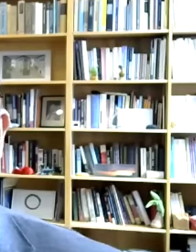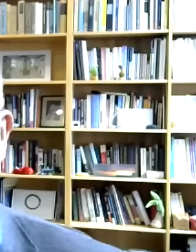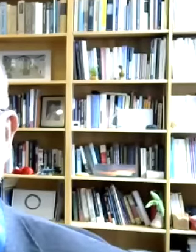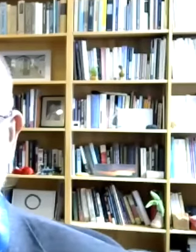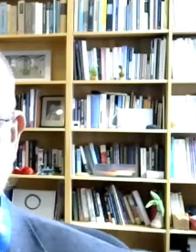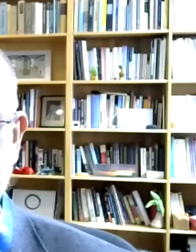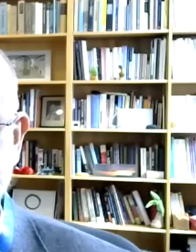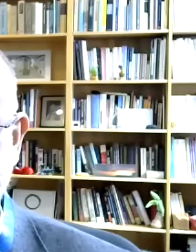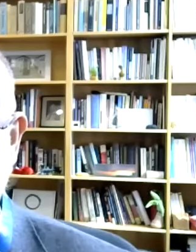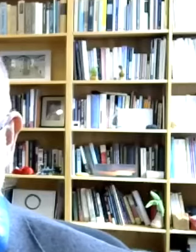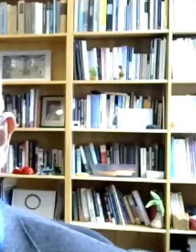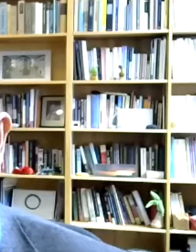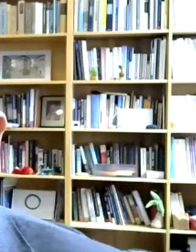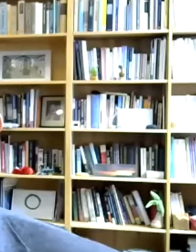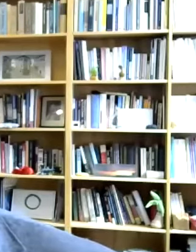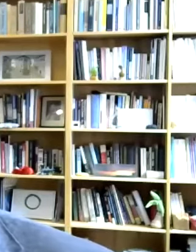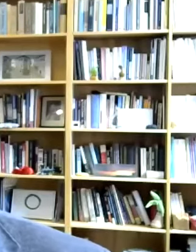during the presentation.